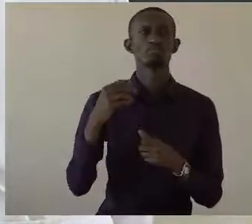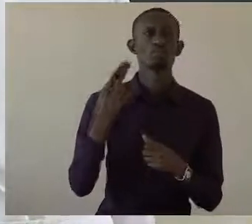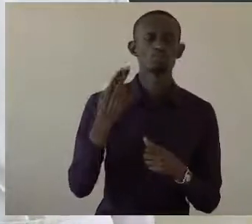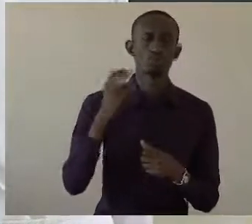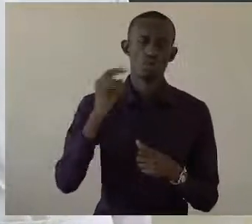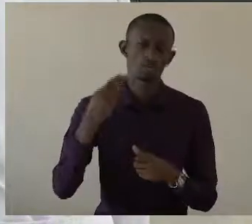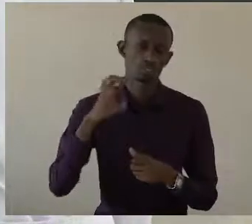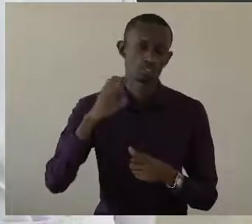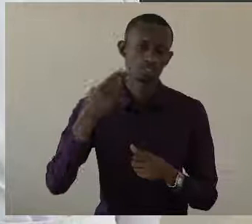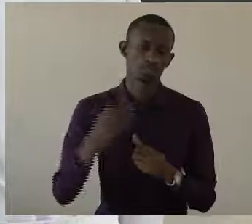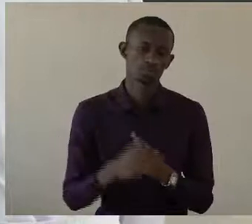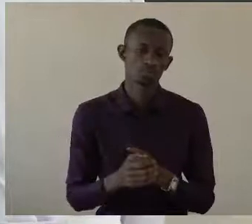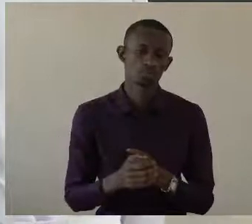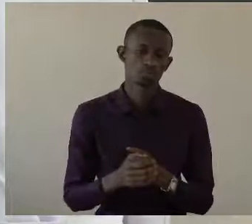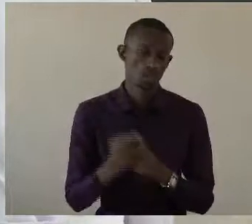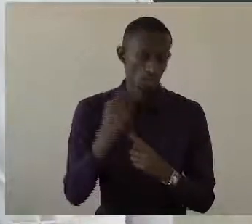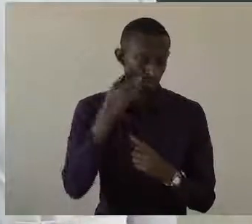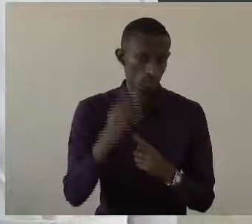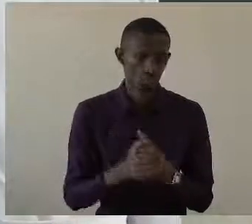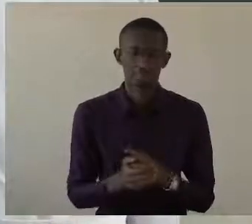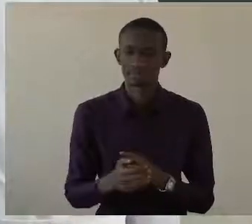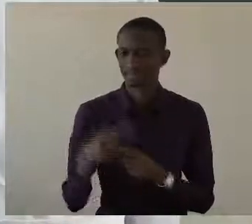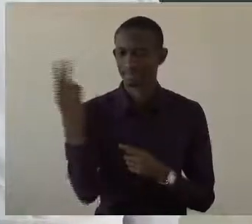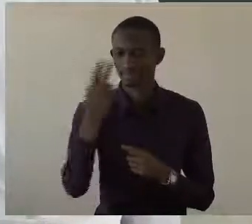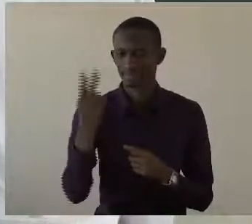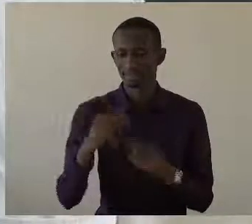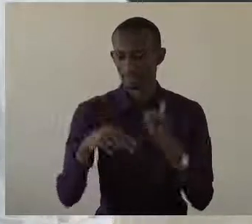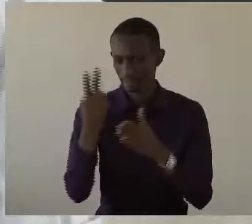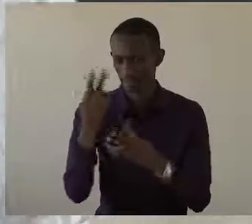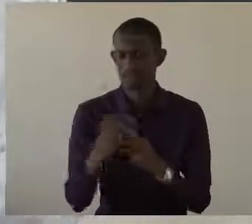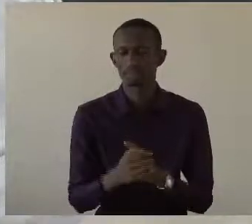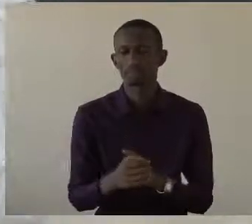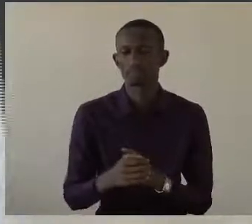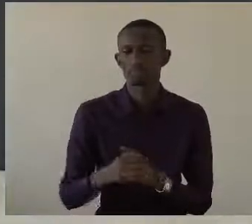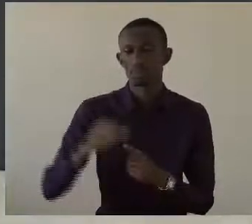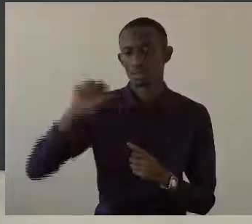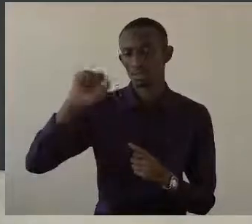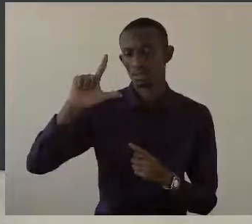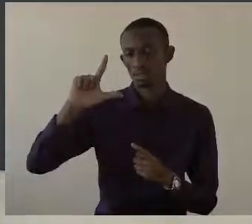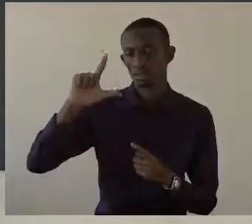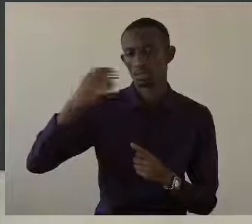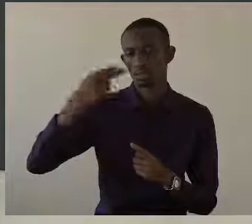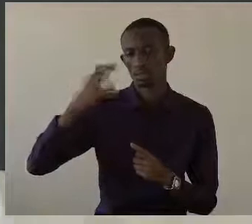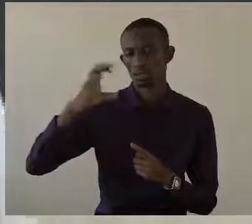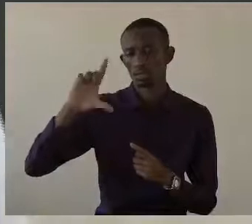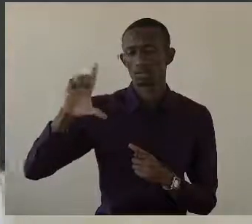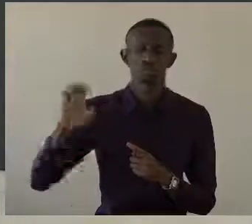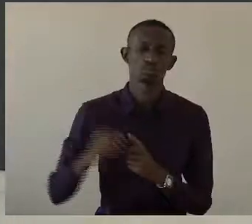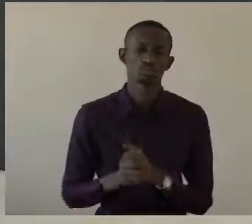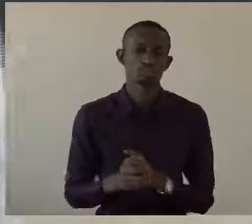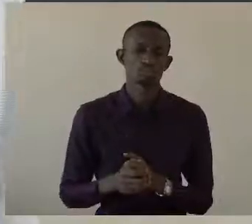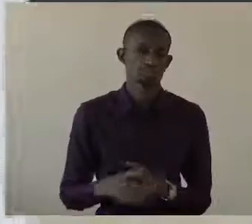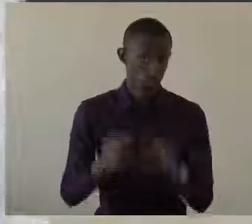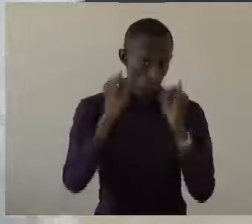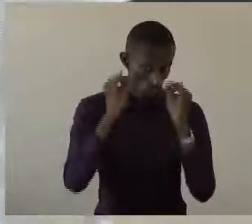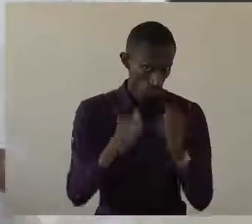Secondary alcohol. And from the secondary alcohol, if we oxidize it, we will